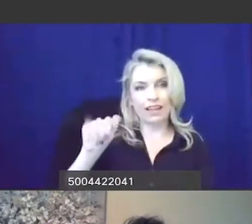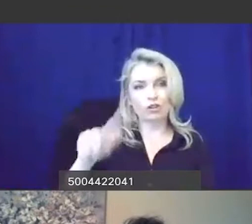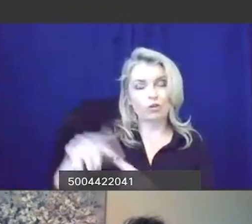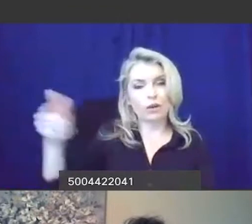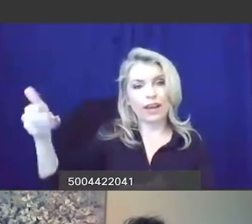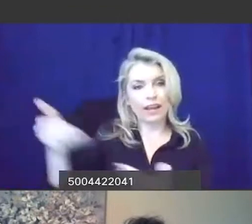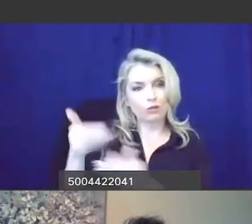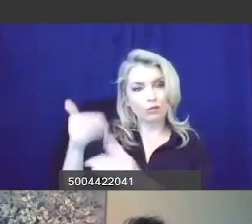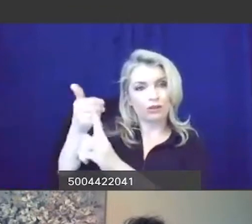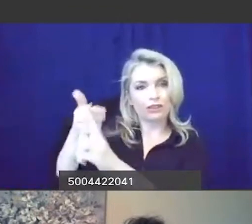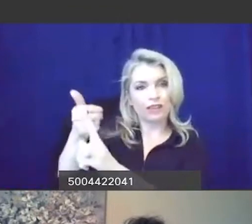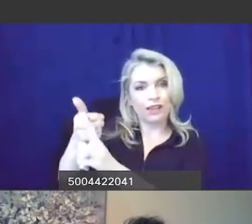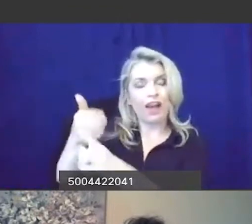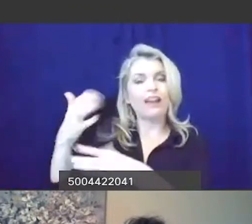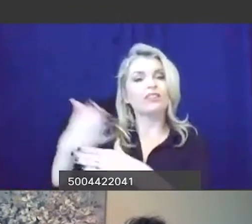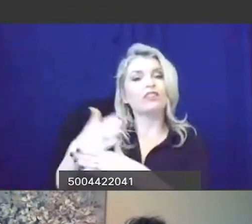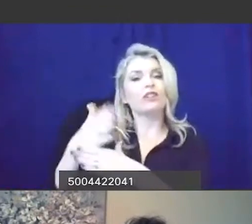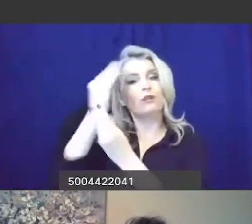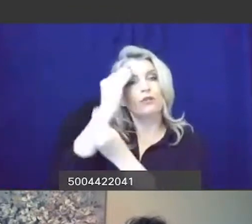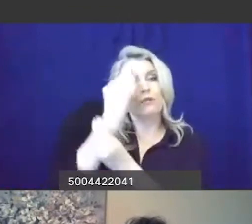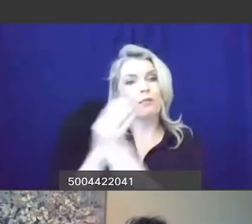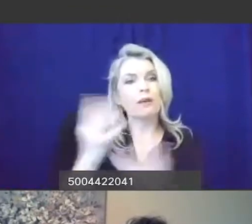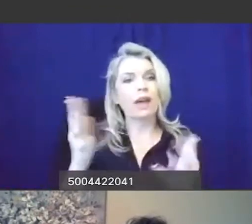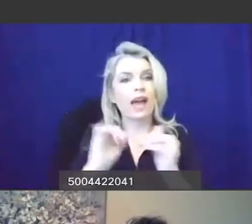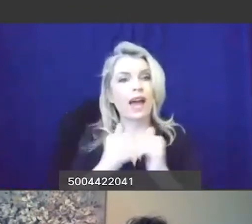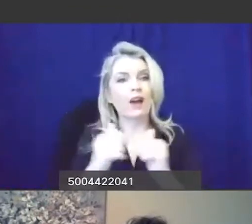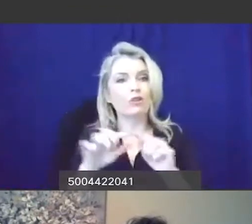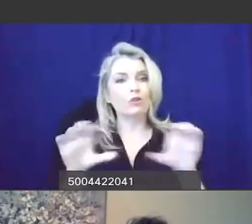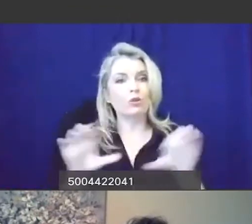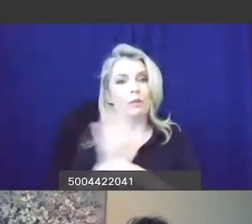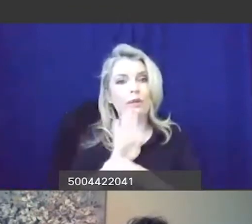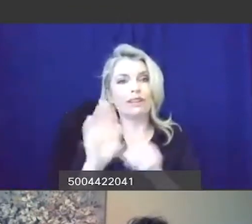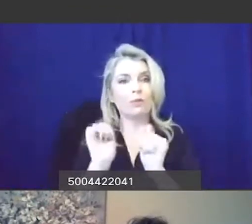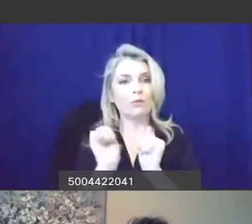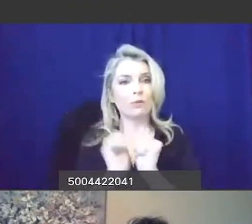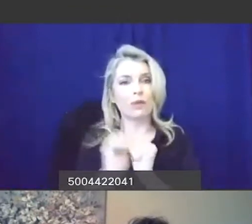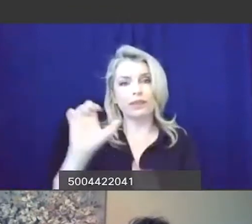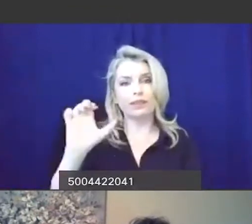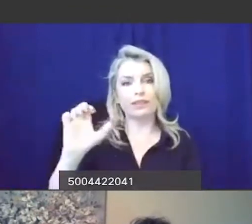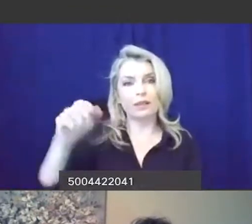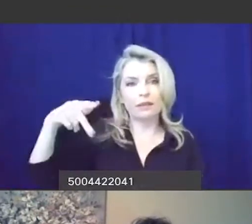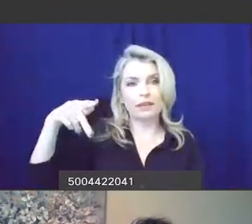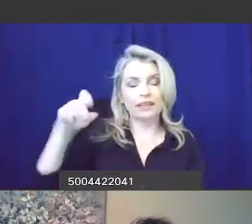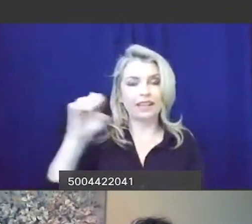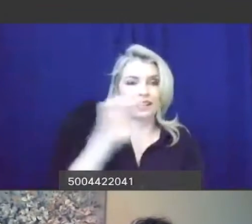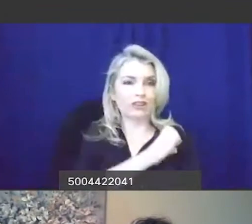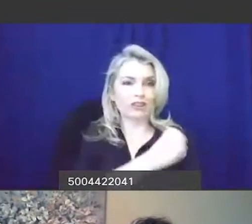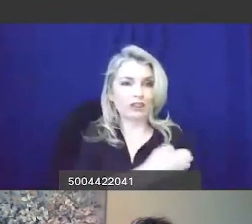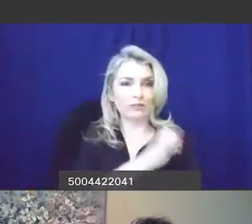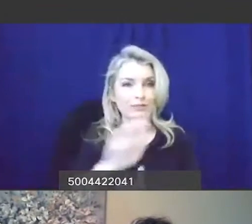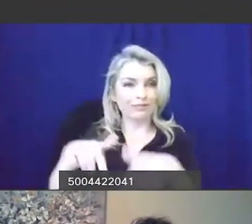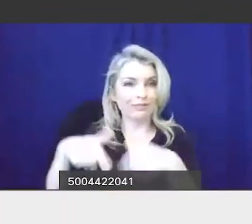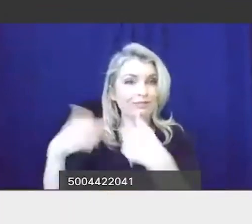herself and share information on how to do business with CPS Energy. I'll turn it over to you, Ms. Sylvia.